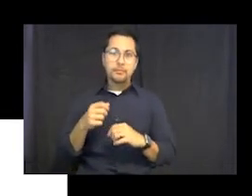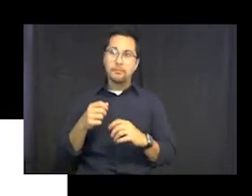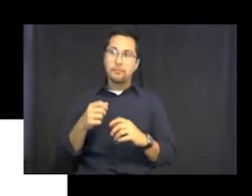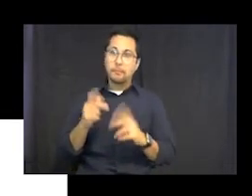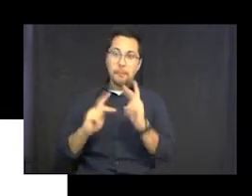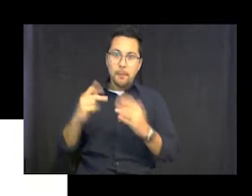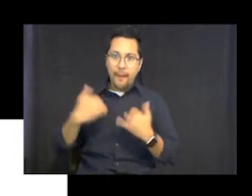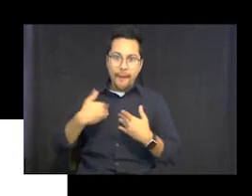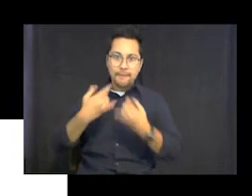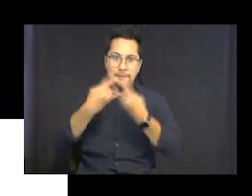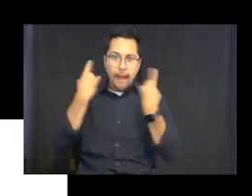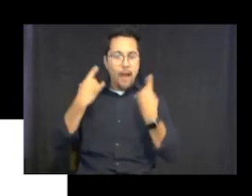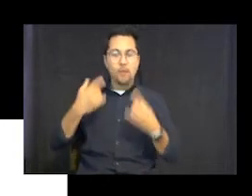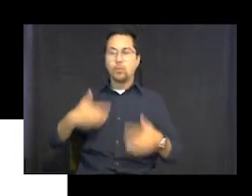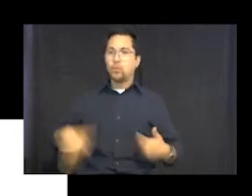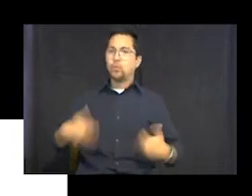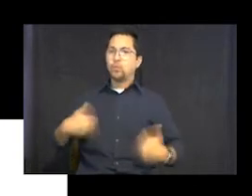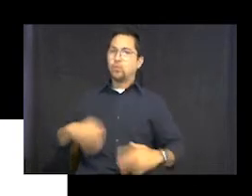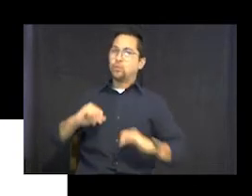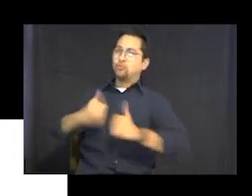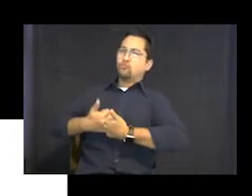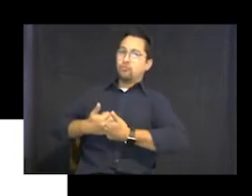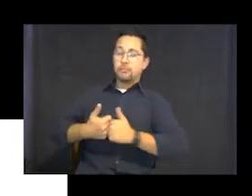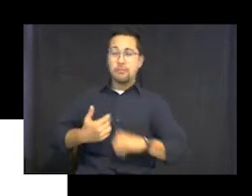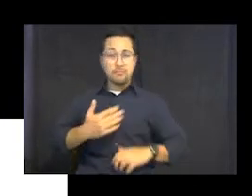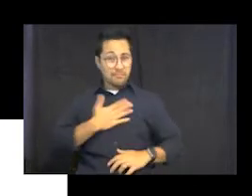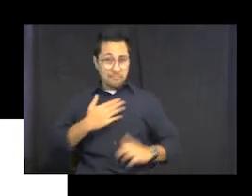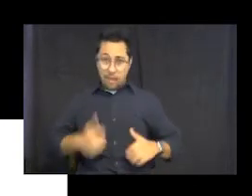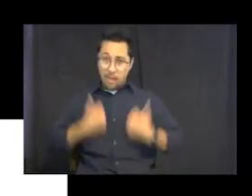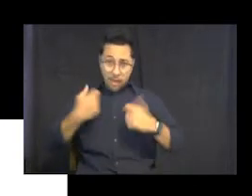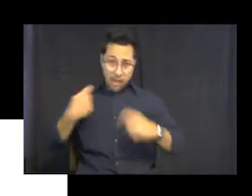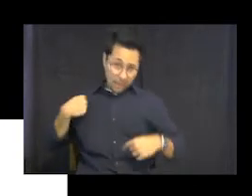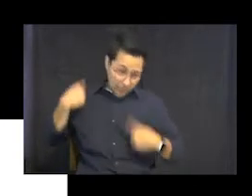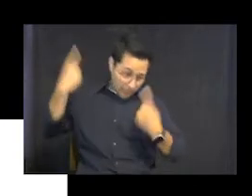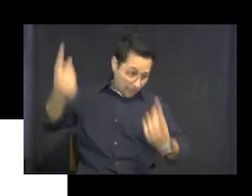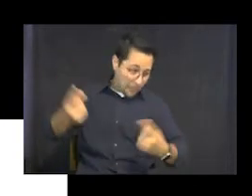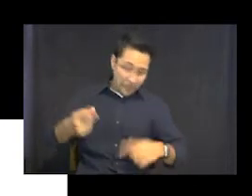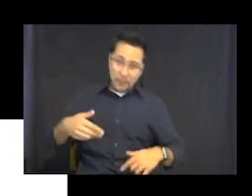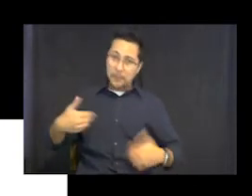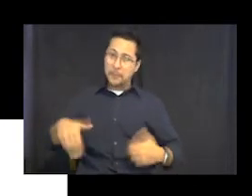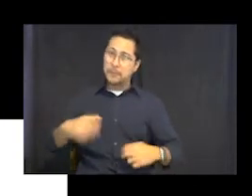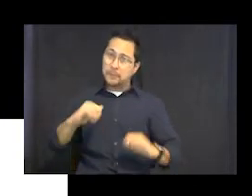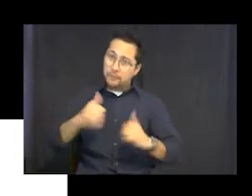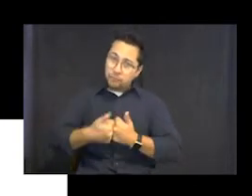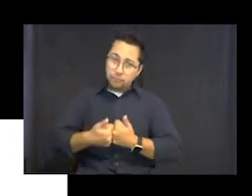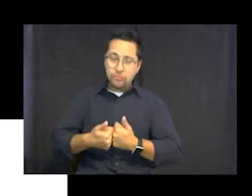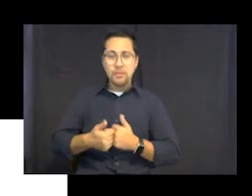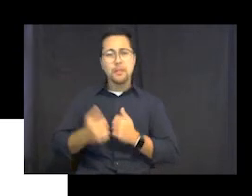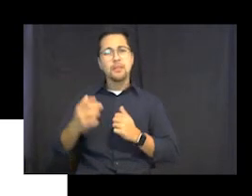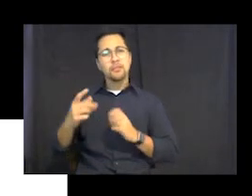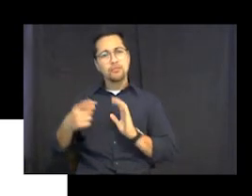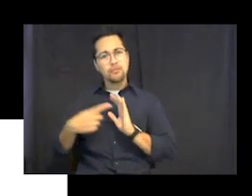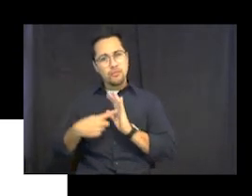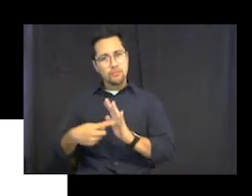masks. All my life, it's been a challenge to sharpen my